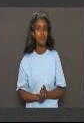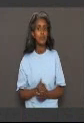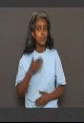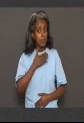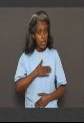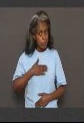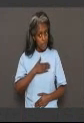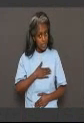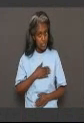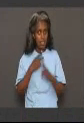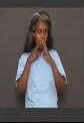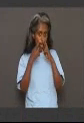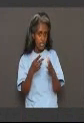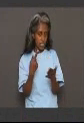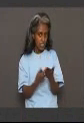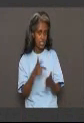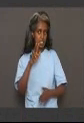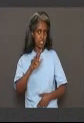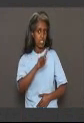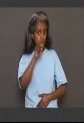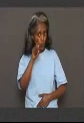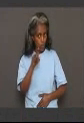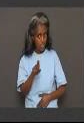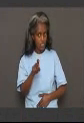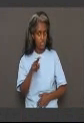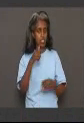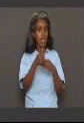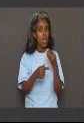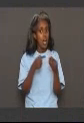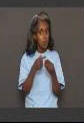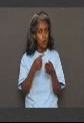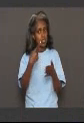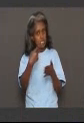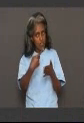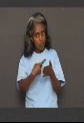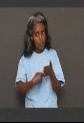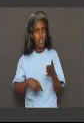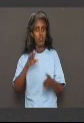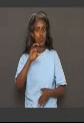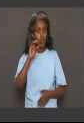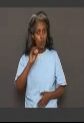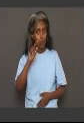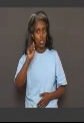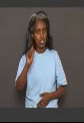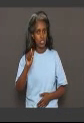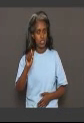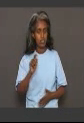Please answer these 3 questions about the values of